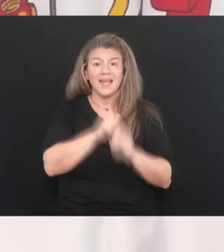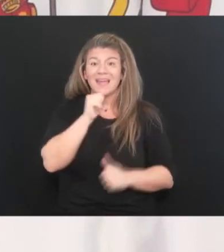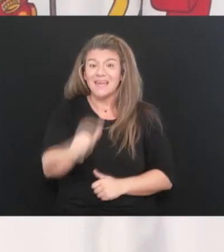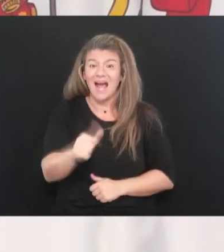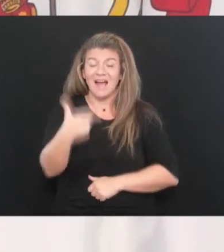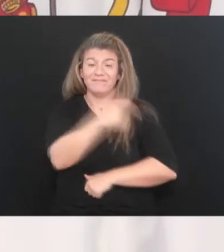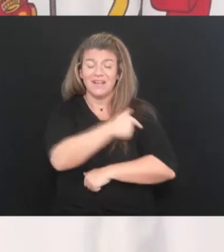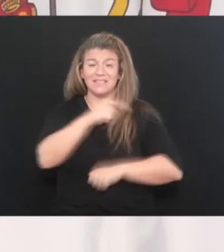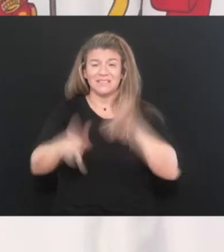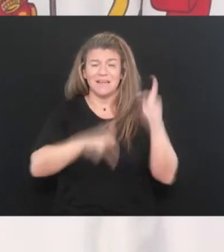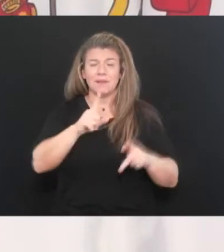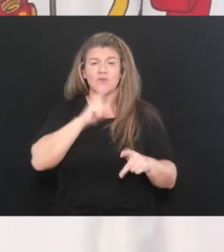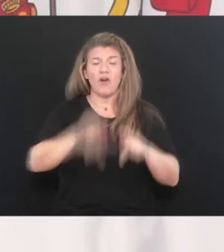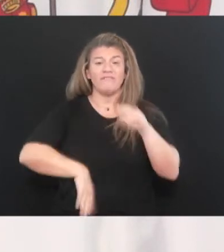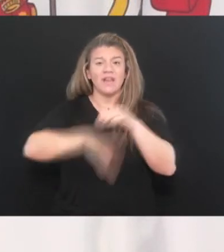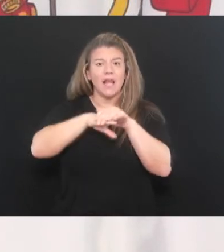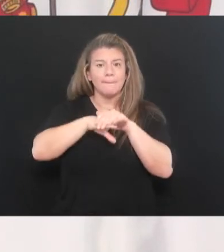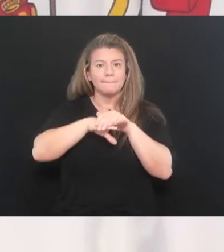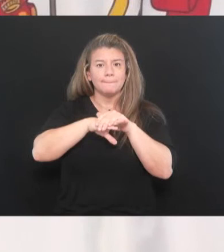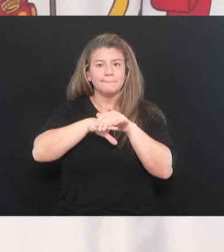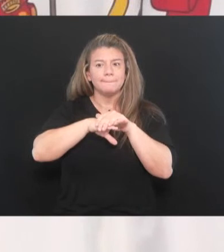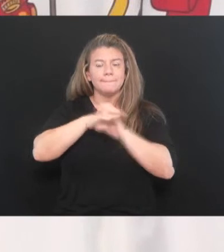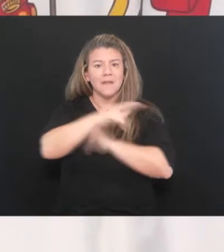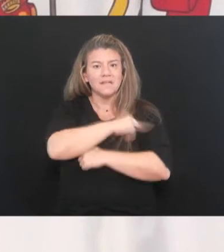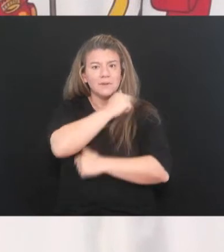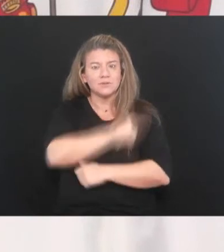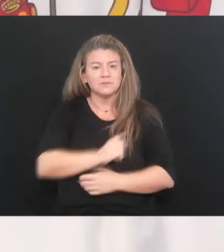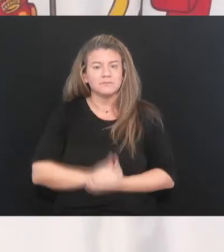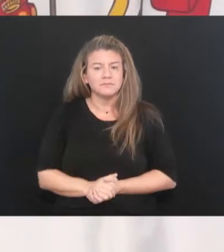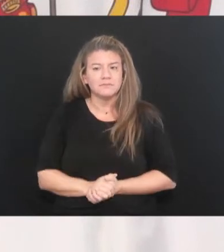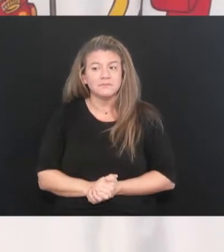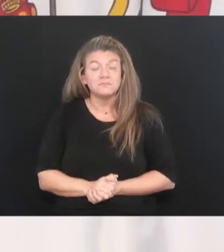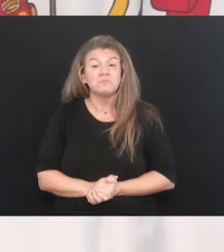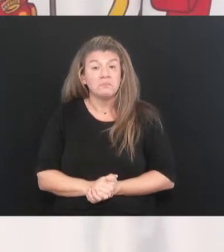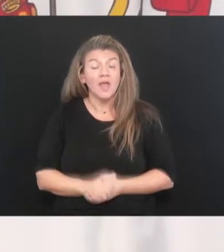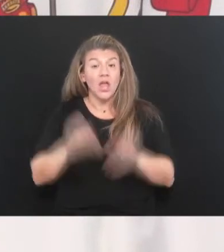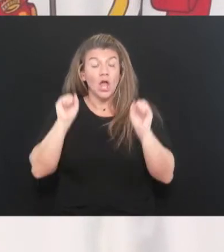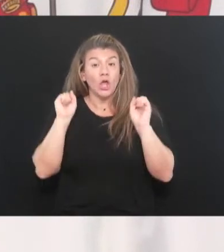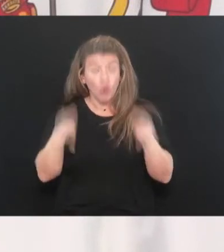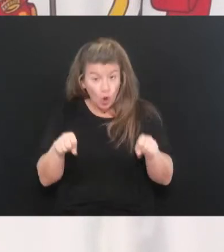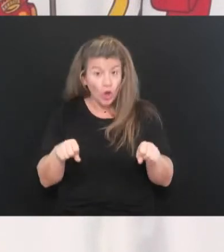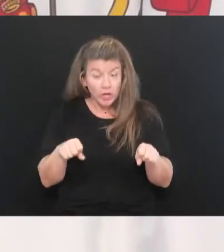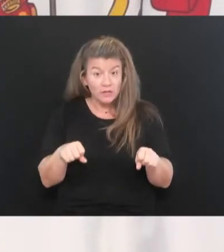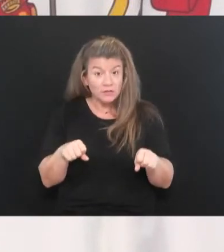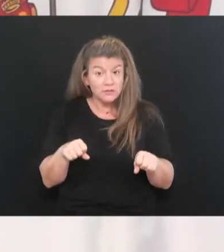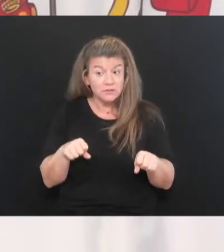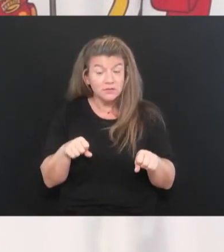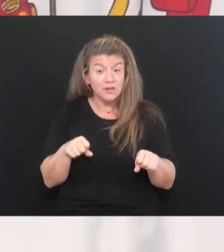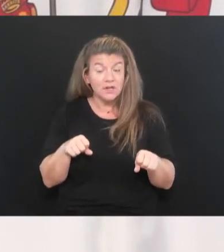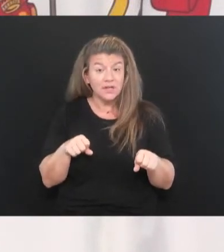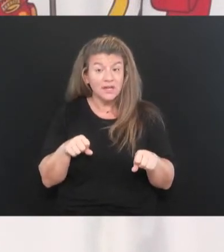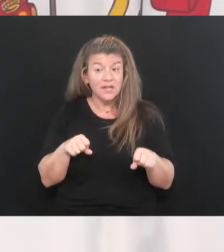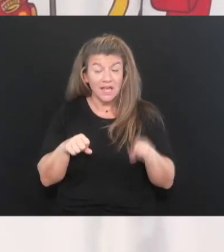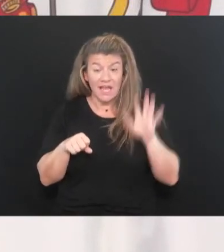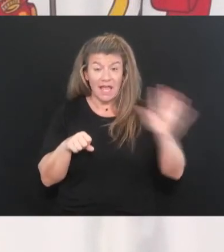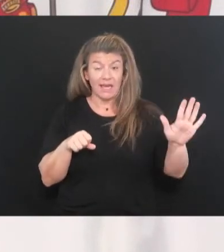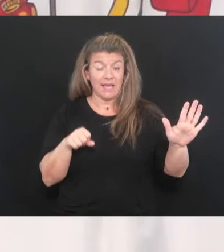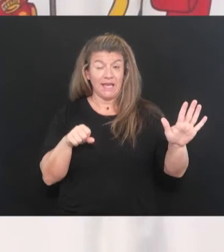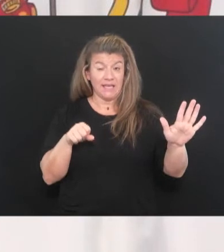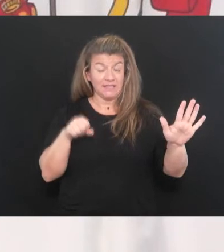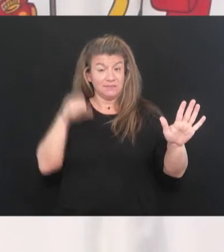unvaccinated people are filling up the hospitals. It could very well be, in his